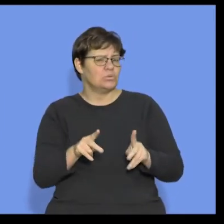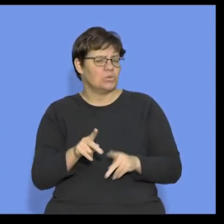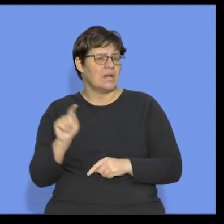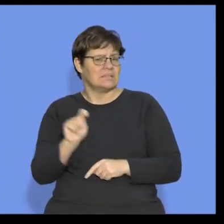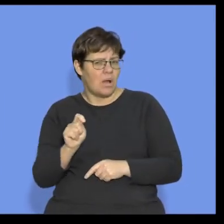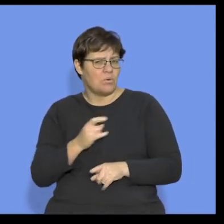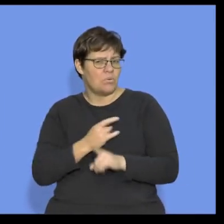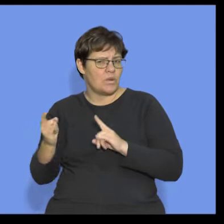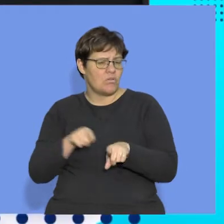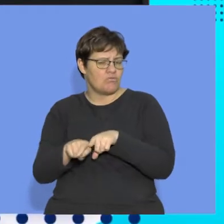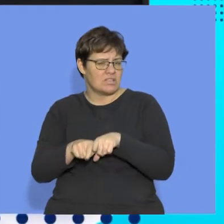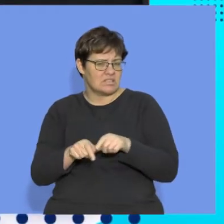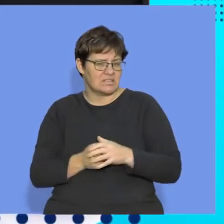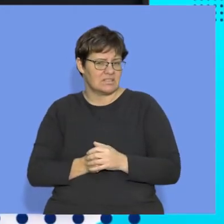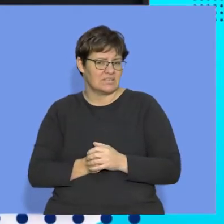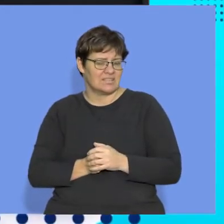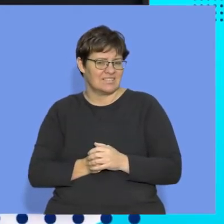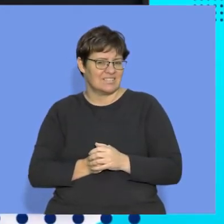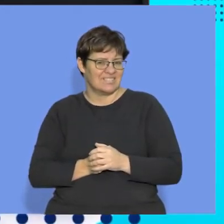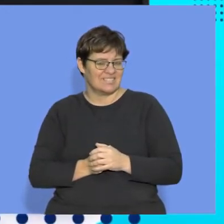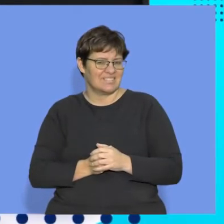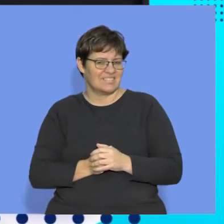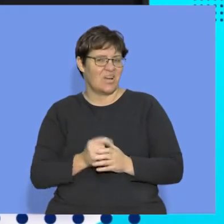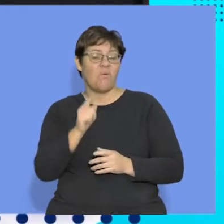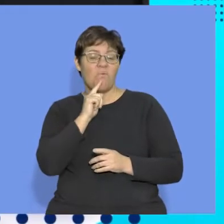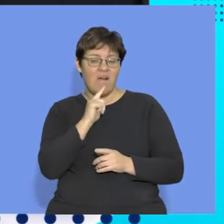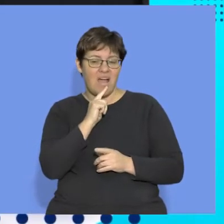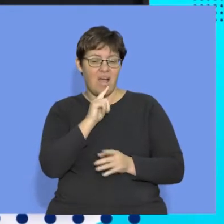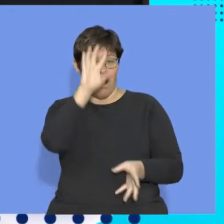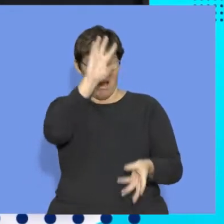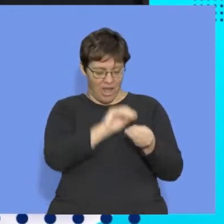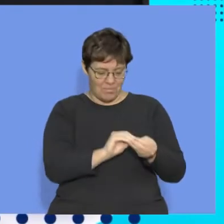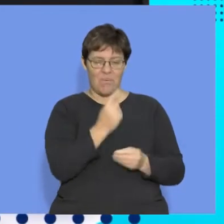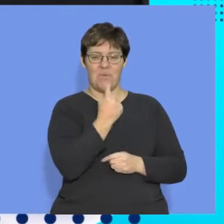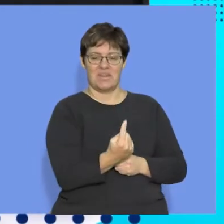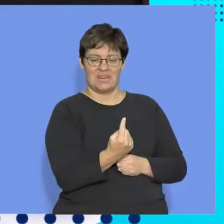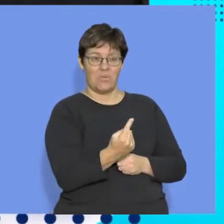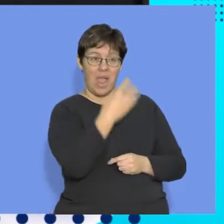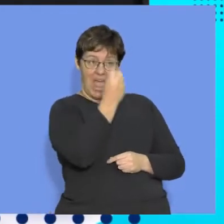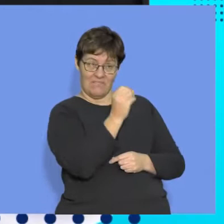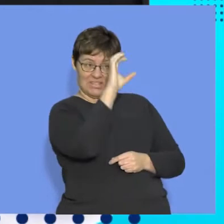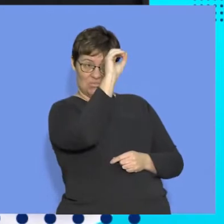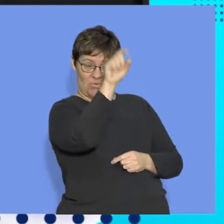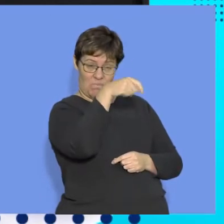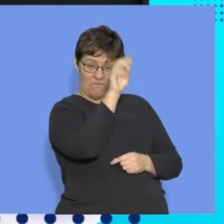Tabo winning a race? We know that the branches add up to 1 because we have 0.4.